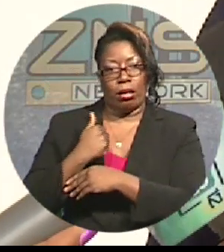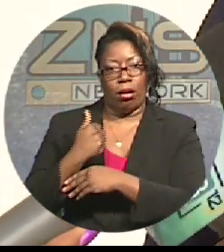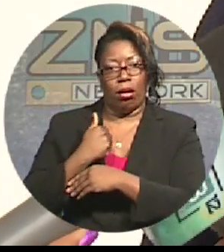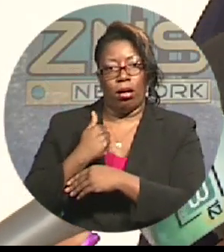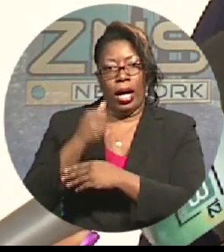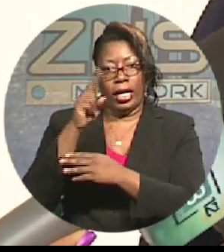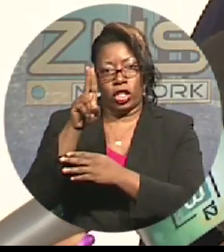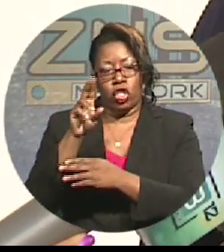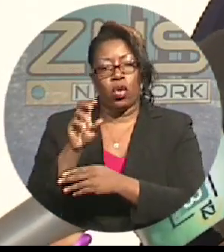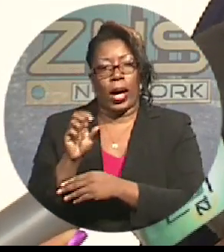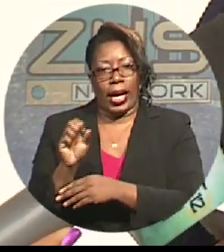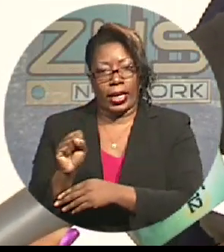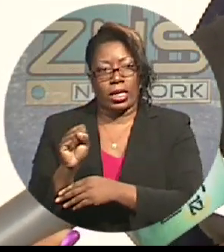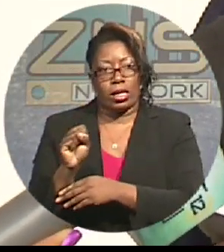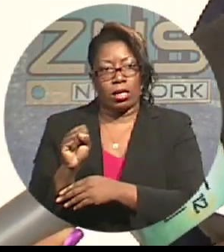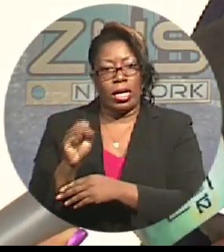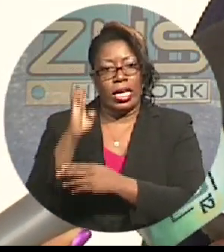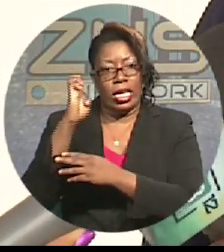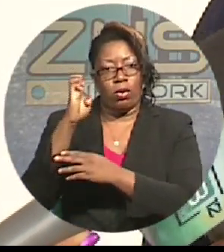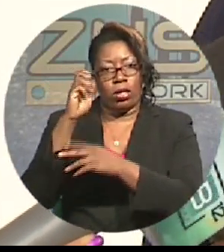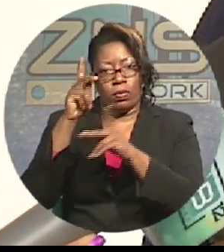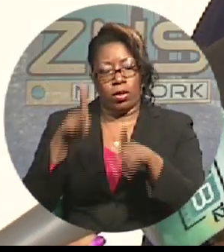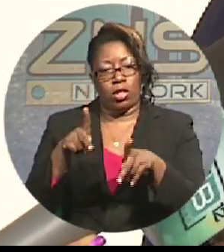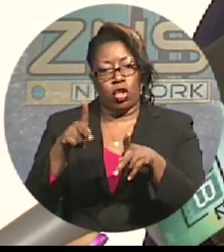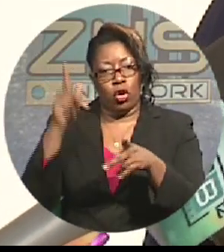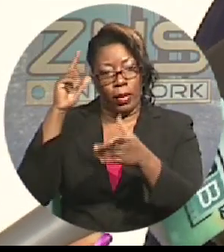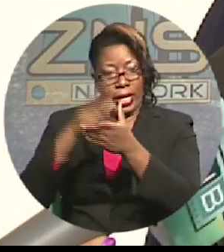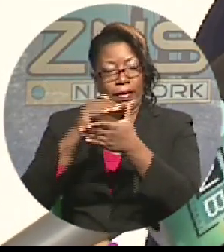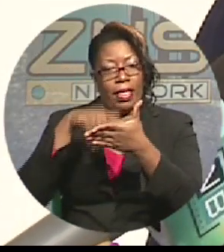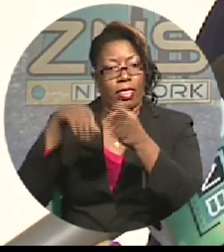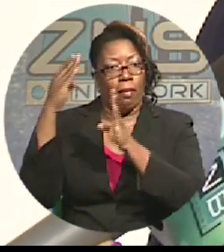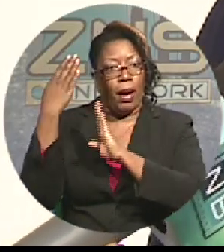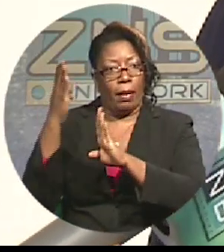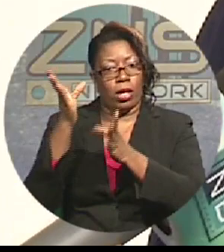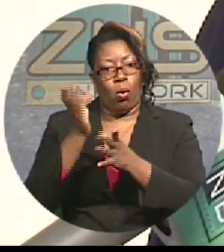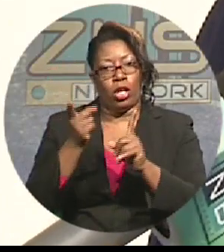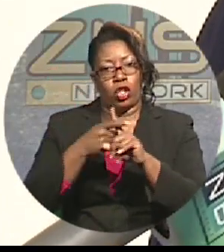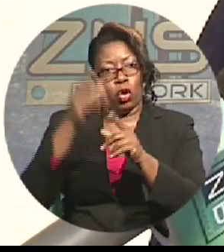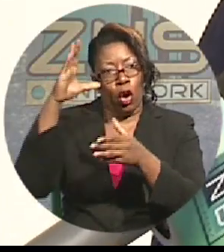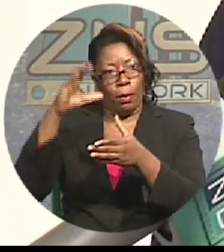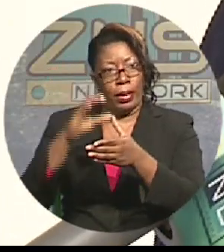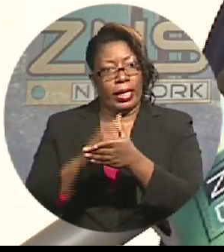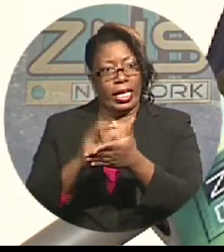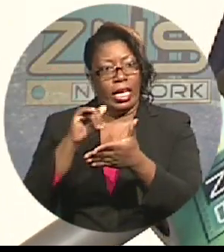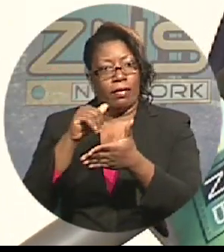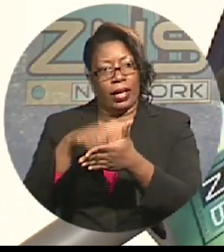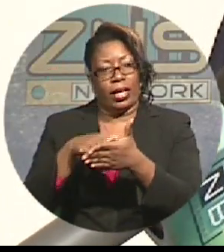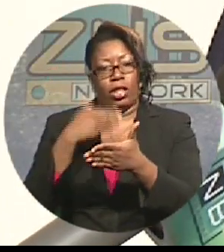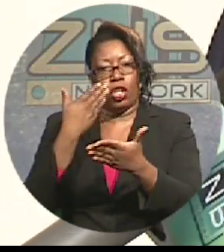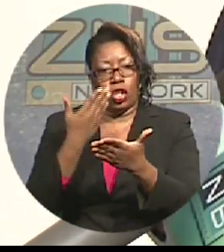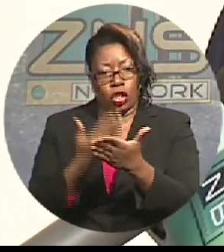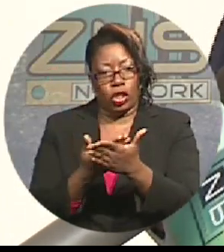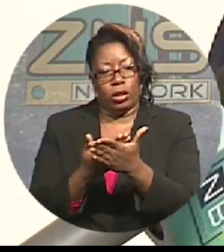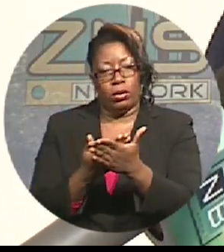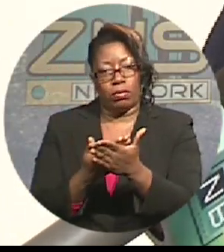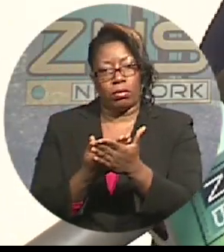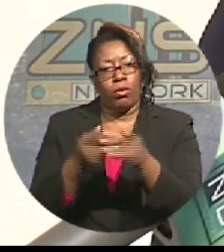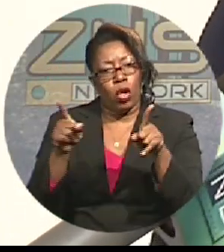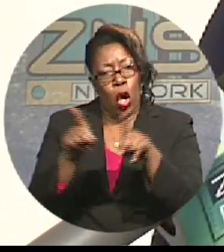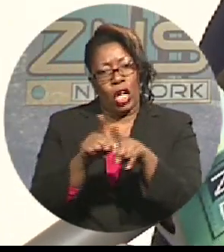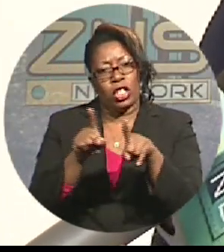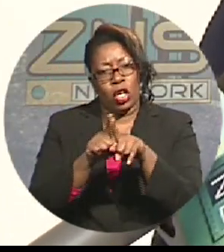Australia. And so he is just somebody who believed in the Bahamas, and I just want them to remember him for the good. But I mean, we have some personal memories